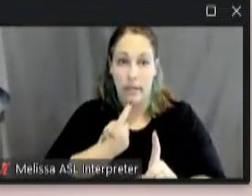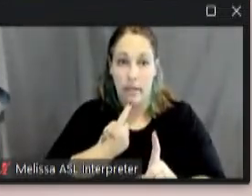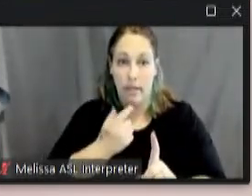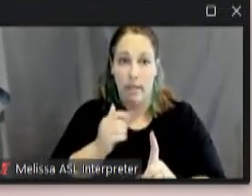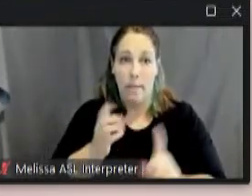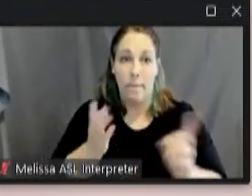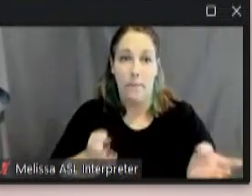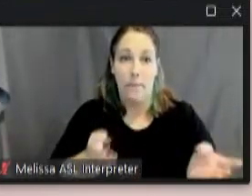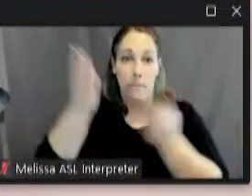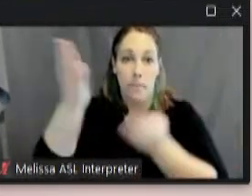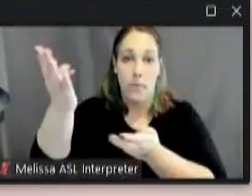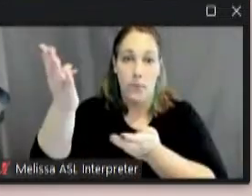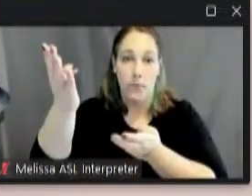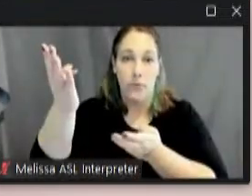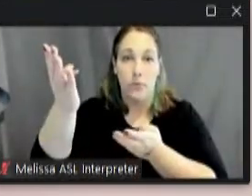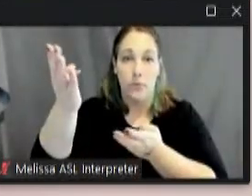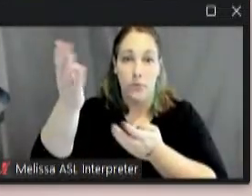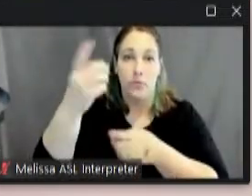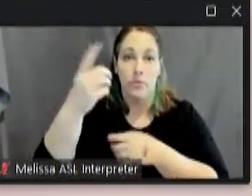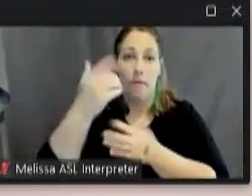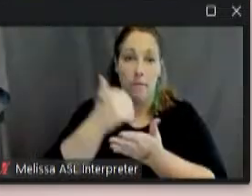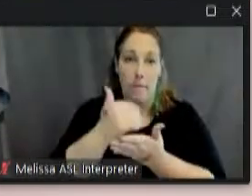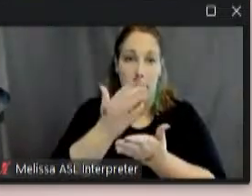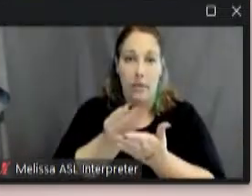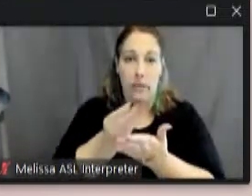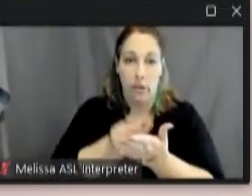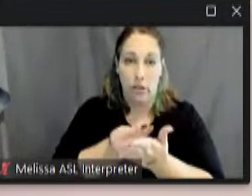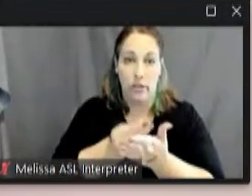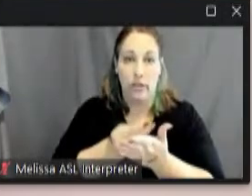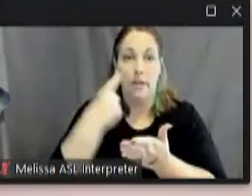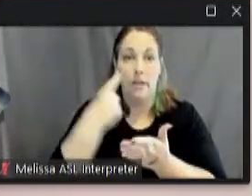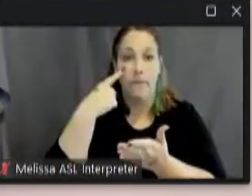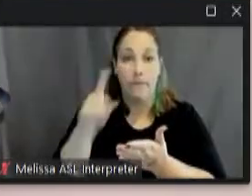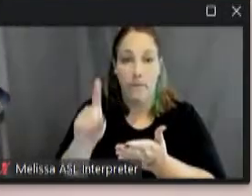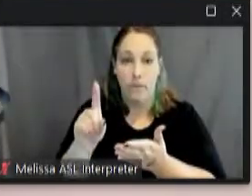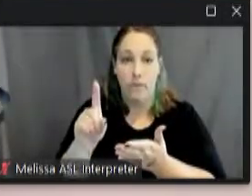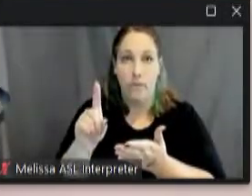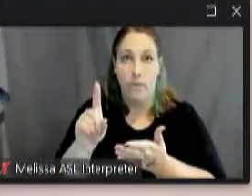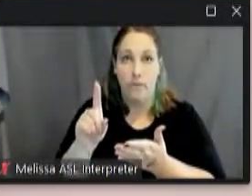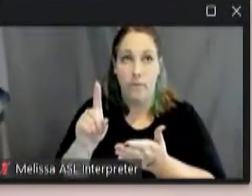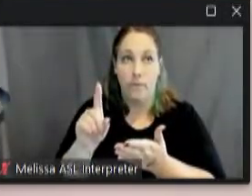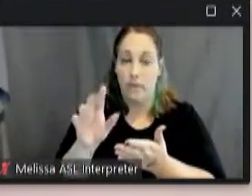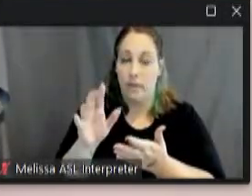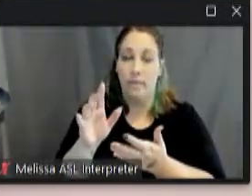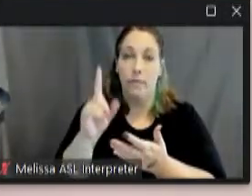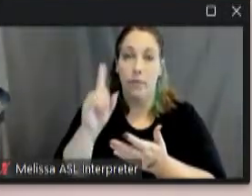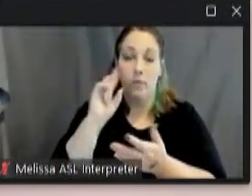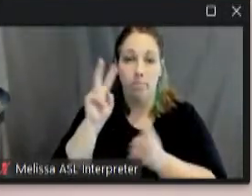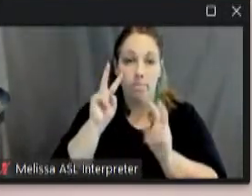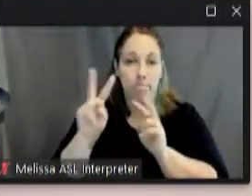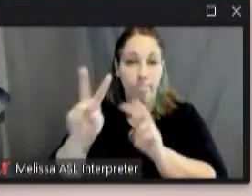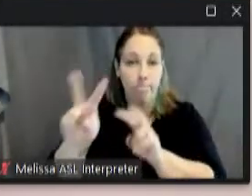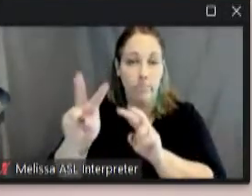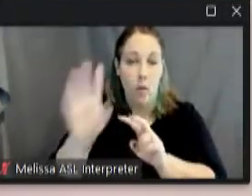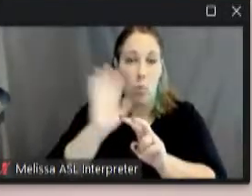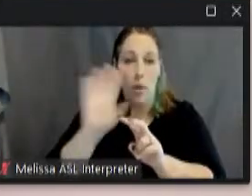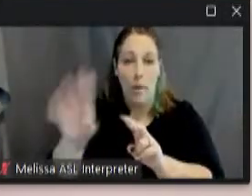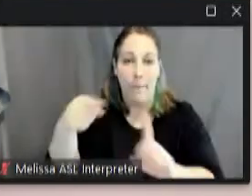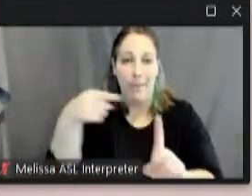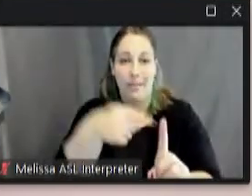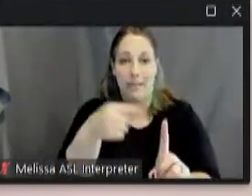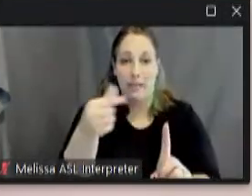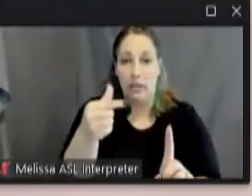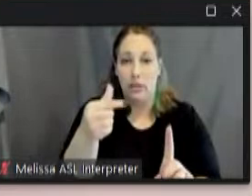proposals of the budget, it is foreseen that there should be a gender focus from the public